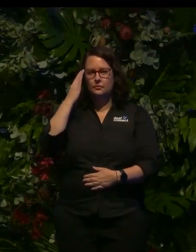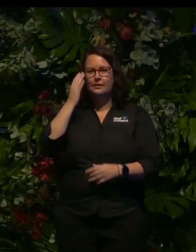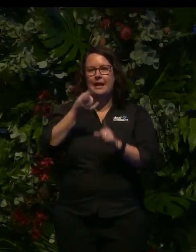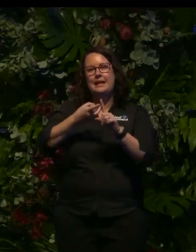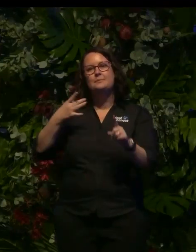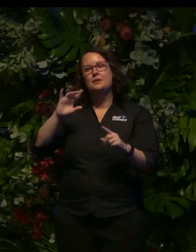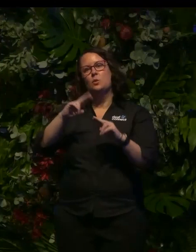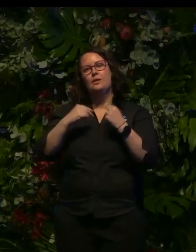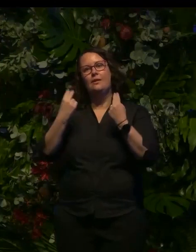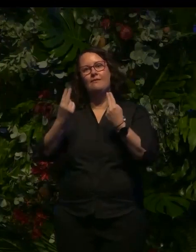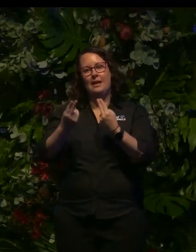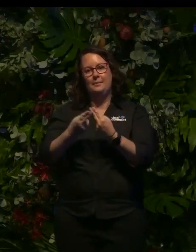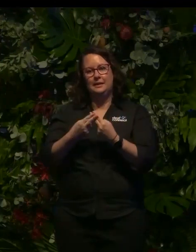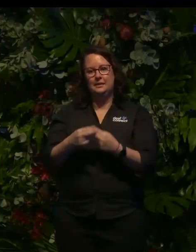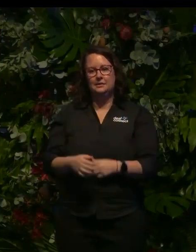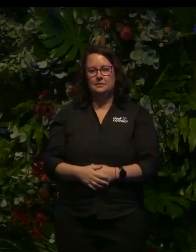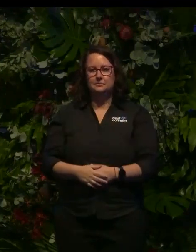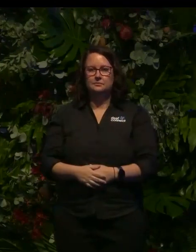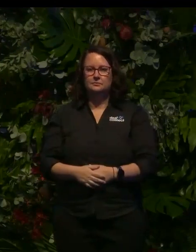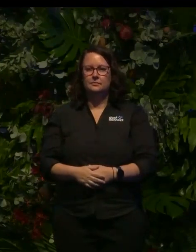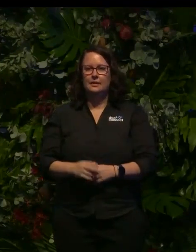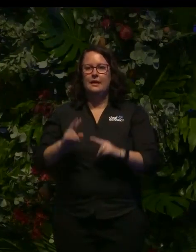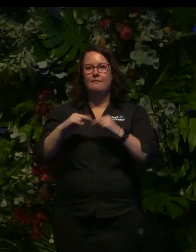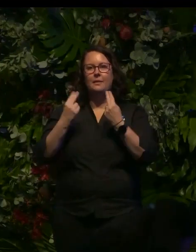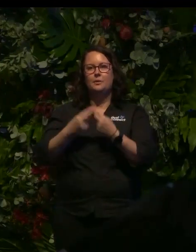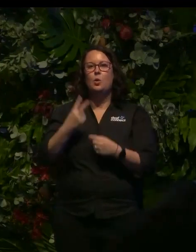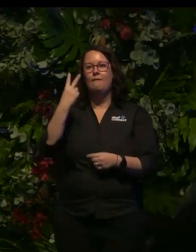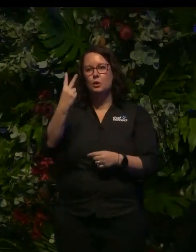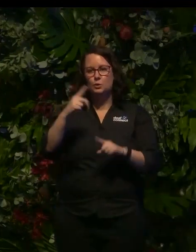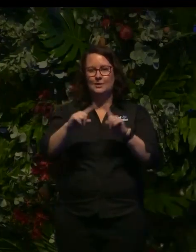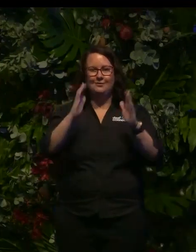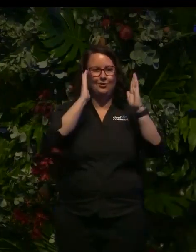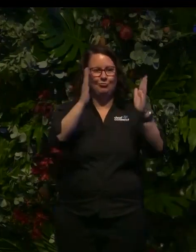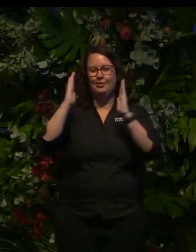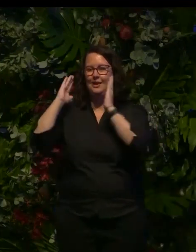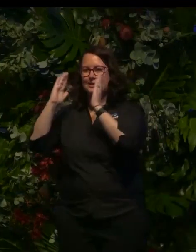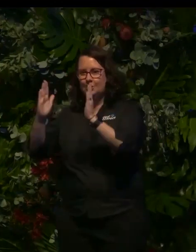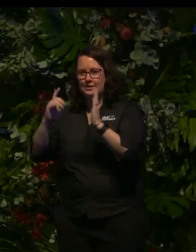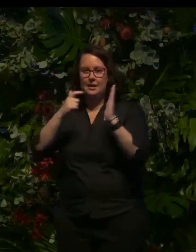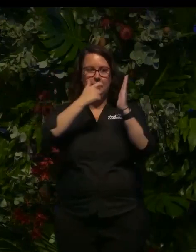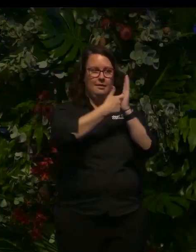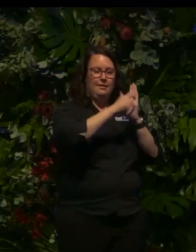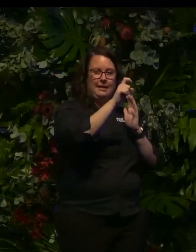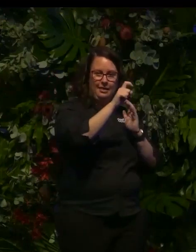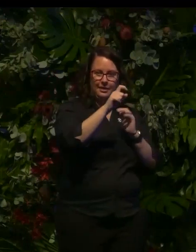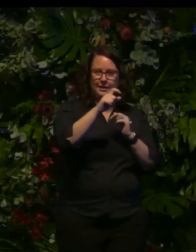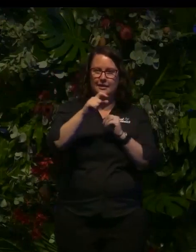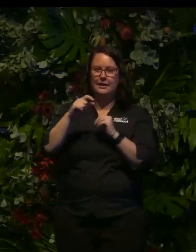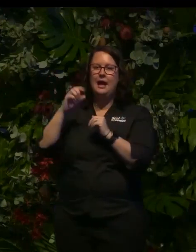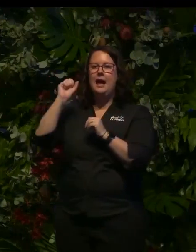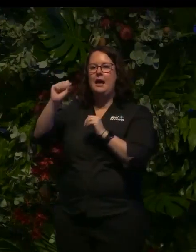from a family, founding families of 2 religions, which is the Catholic and the